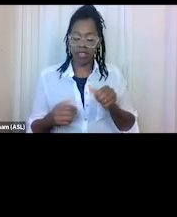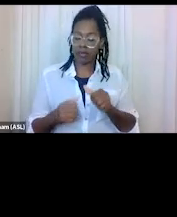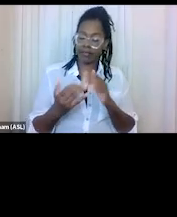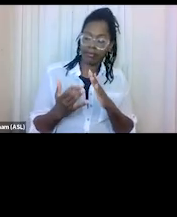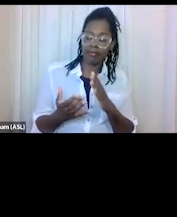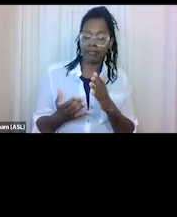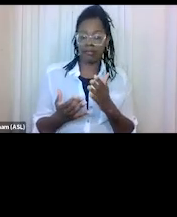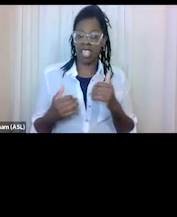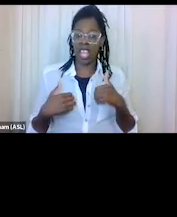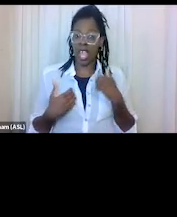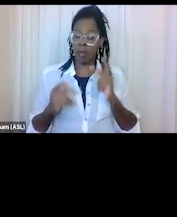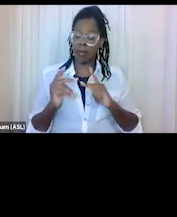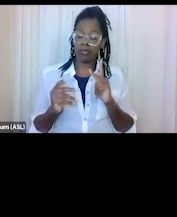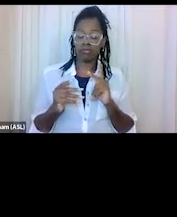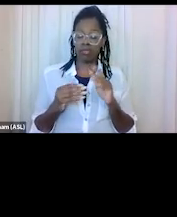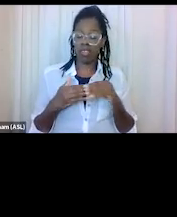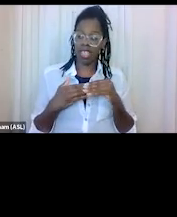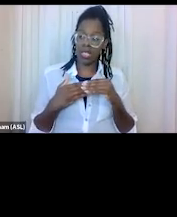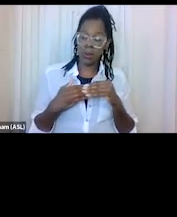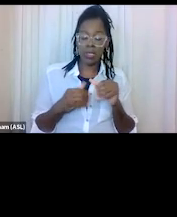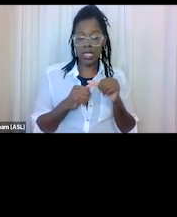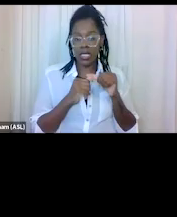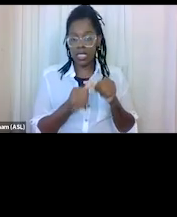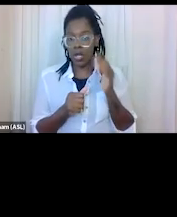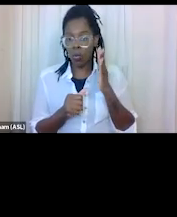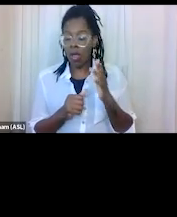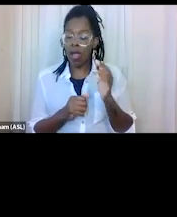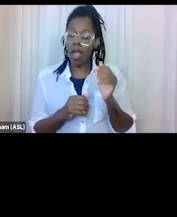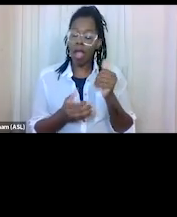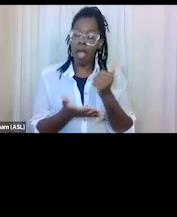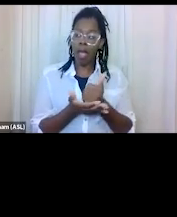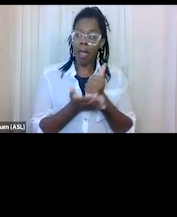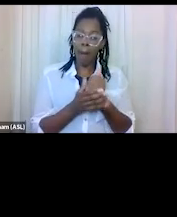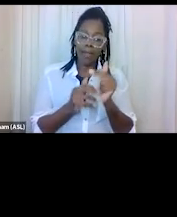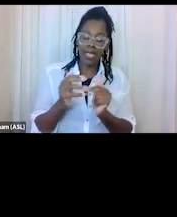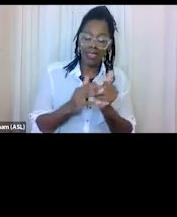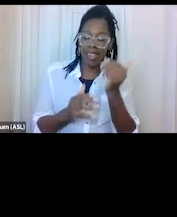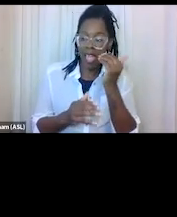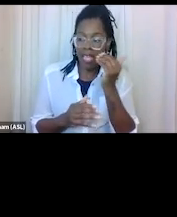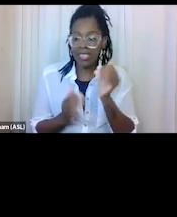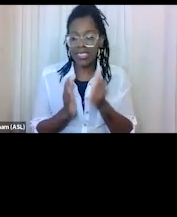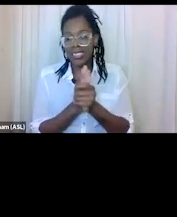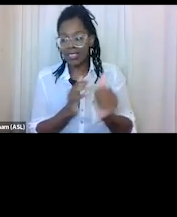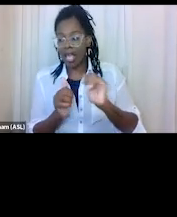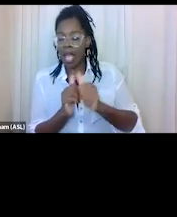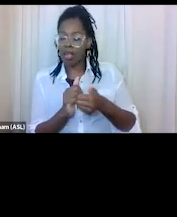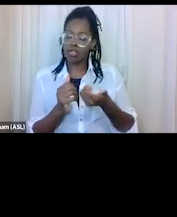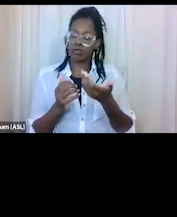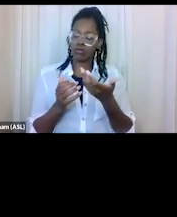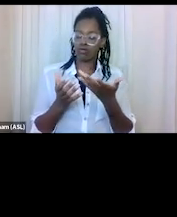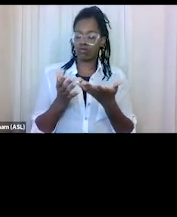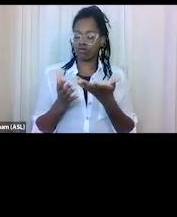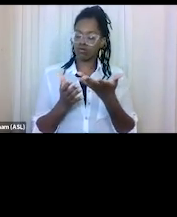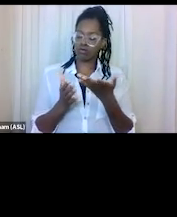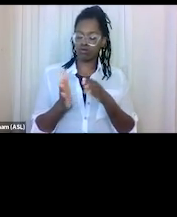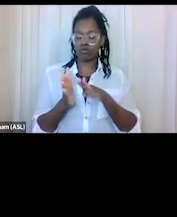that young people are resilient, and we can help them build their knowledge and skills for navigating challenges and keep presenting opportunities and options for